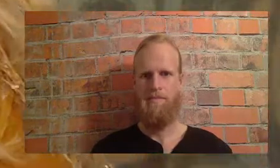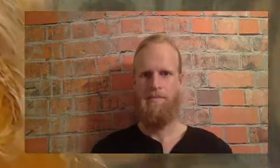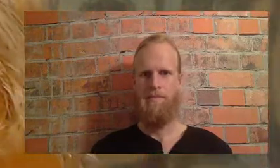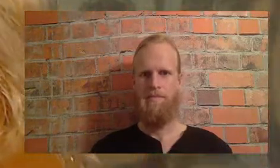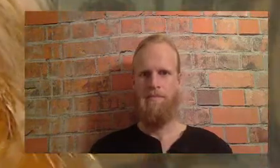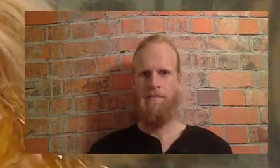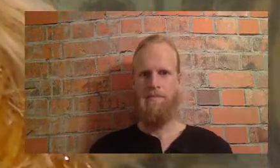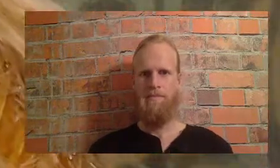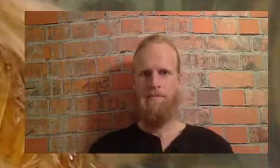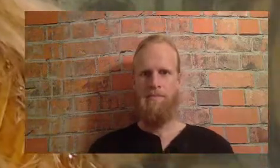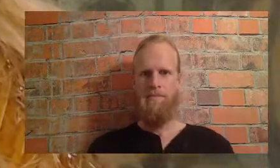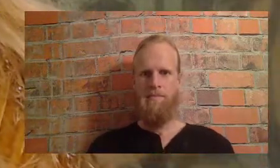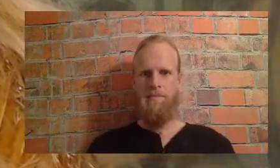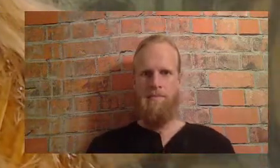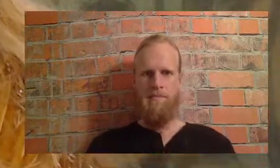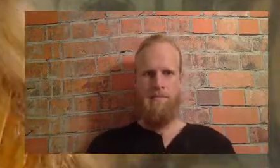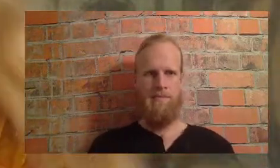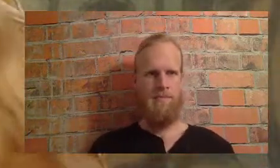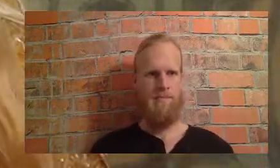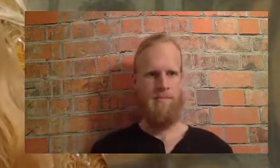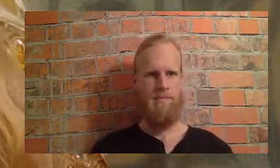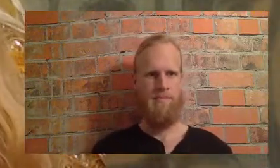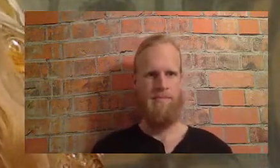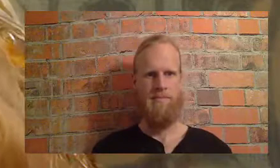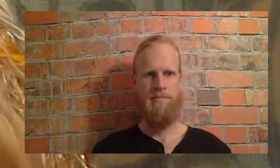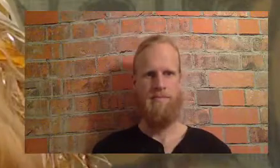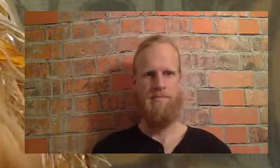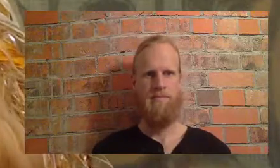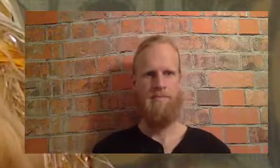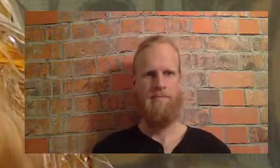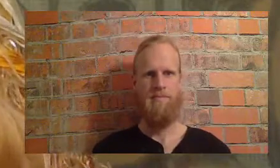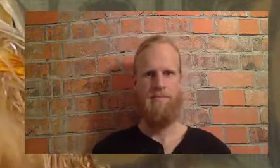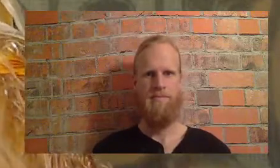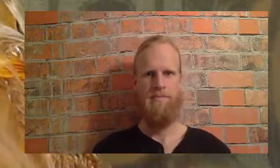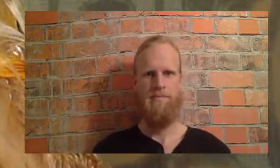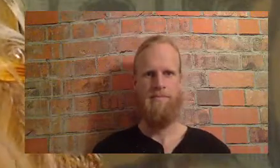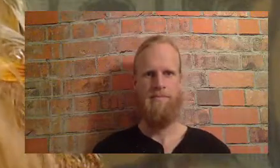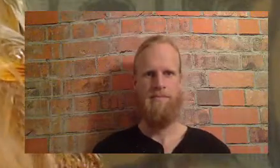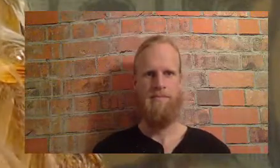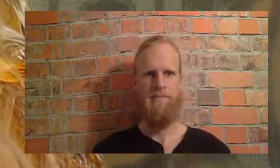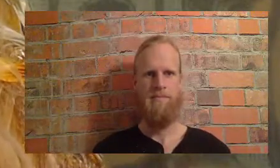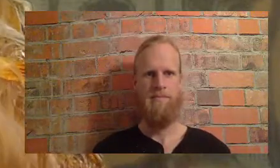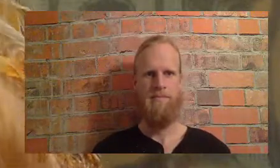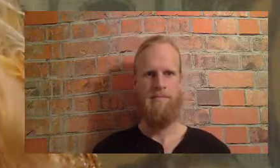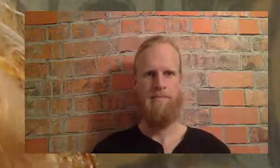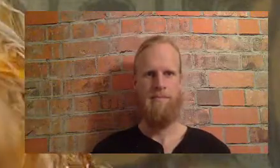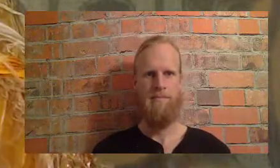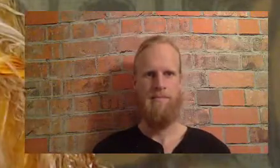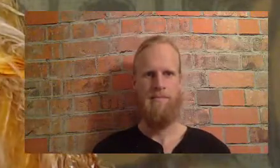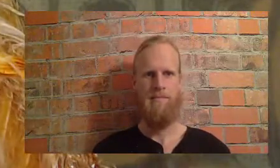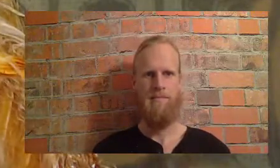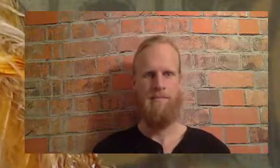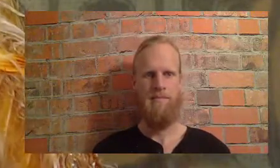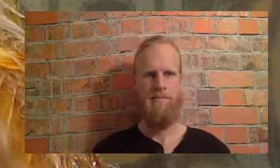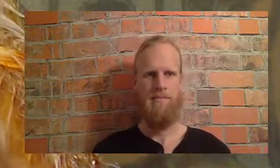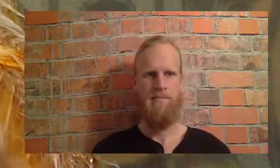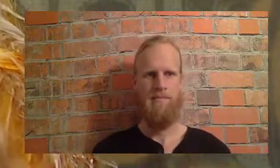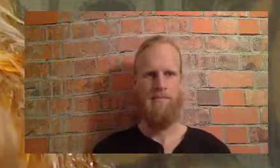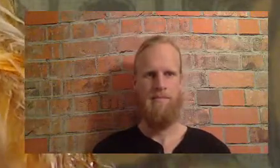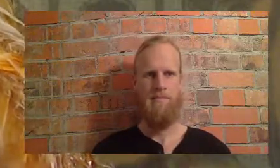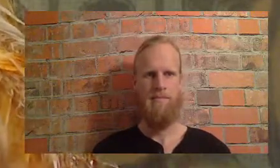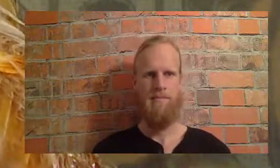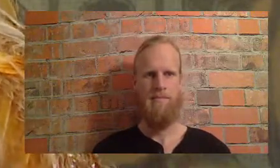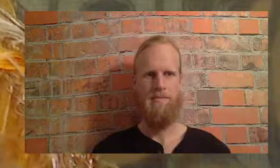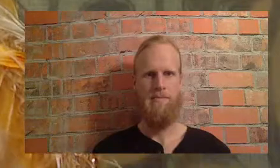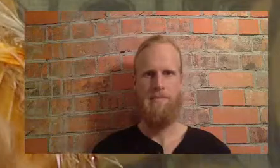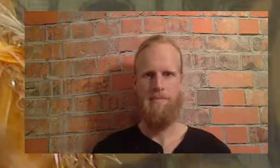you who might want to help some other people who are really, really suffering to learn what you're learning, I will